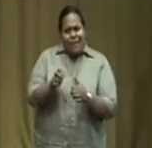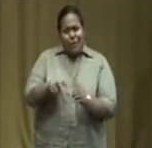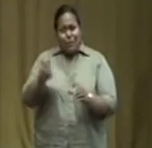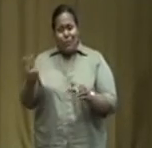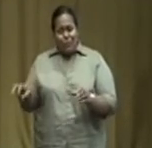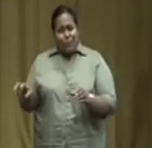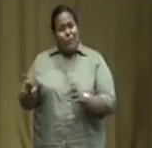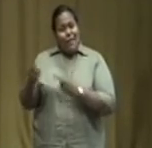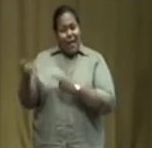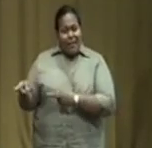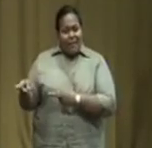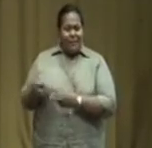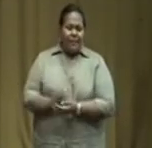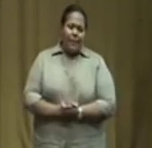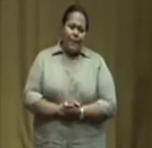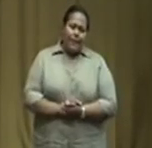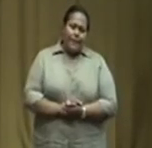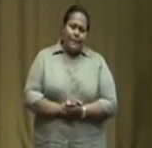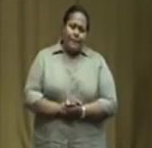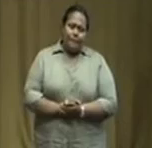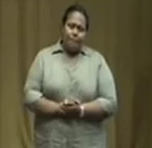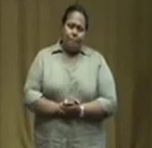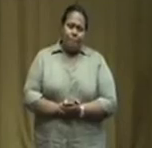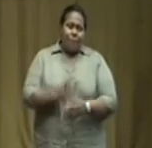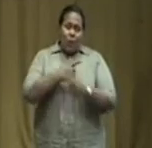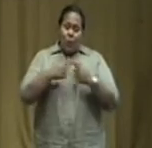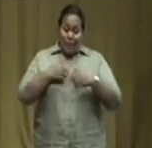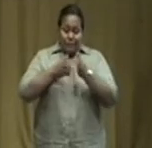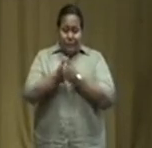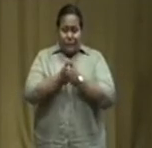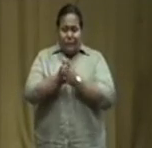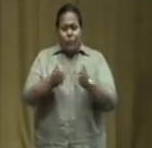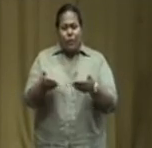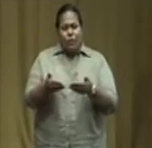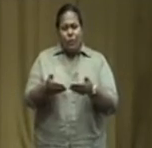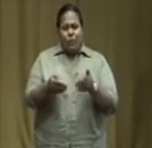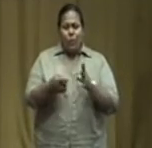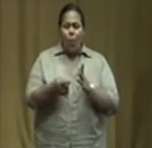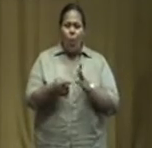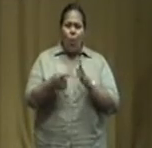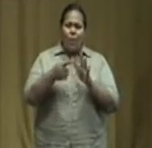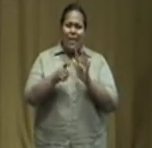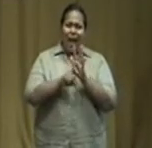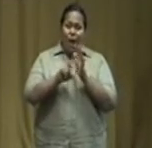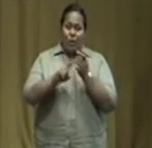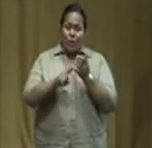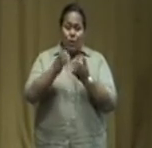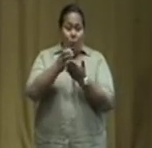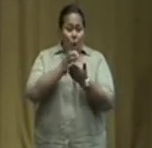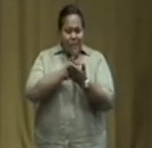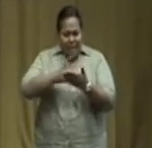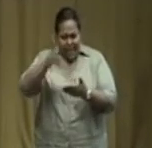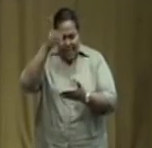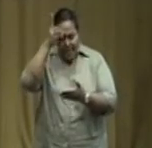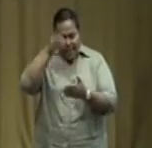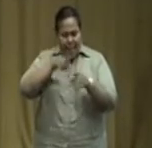might be we're very keen to introduce an OerU course in community service learning, where the requirements